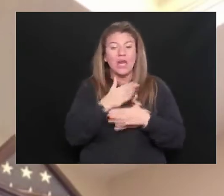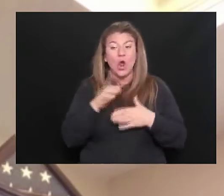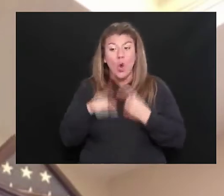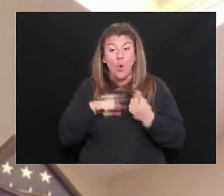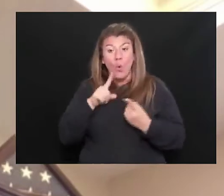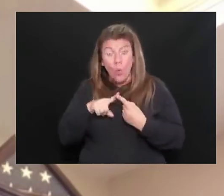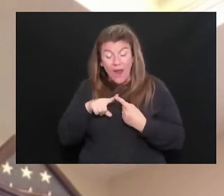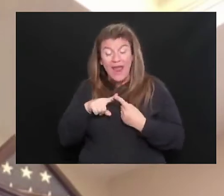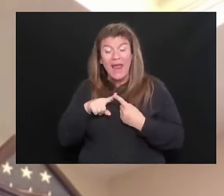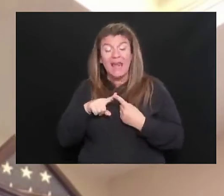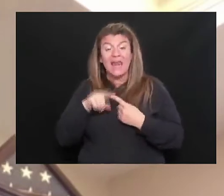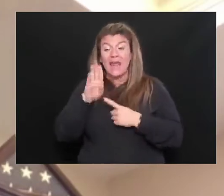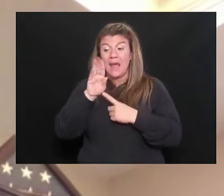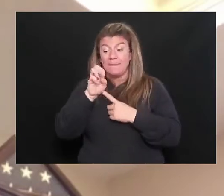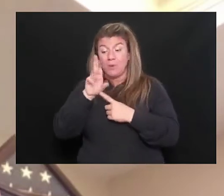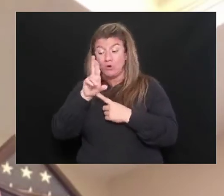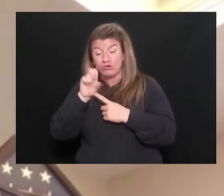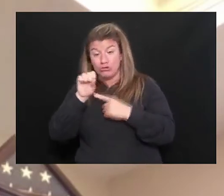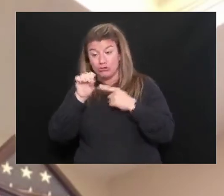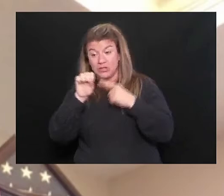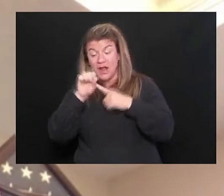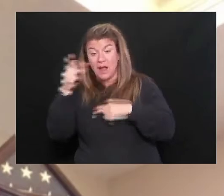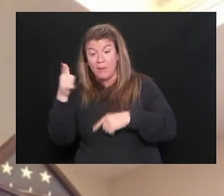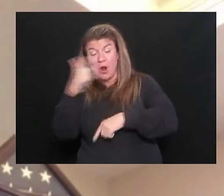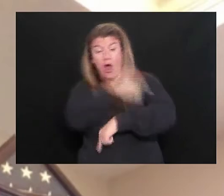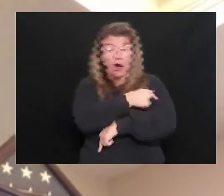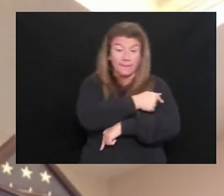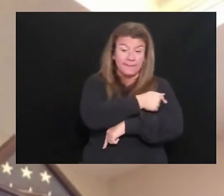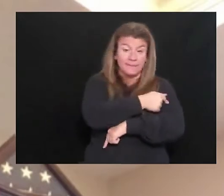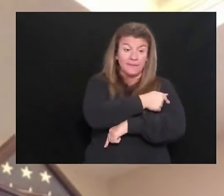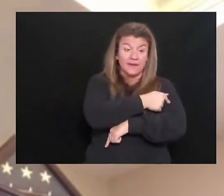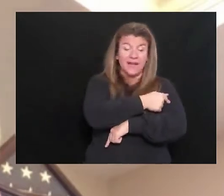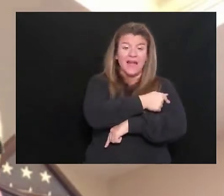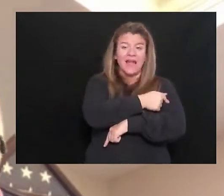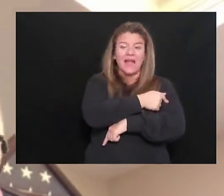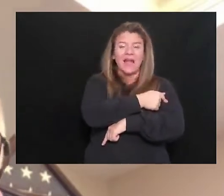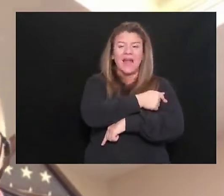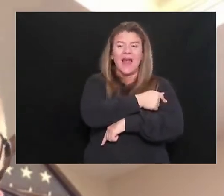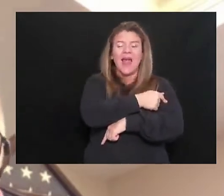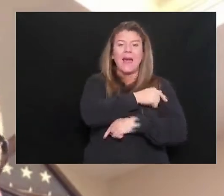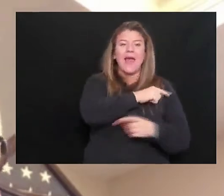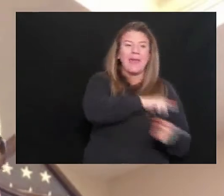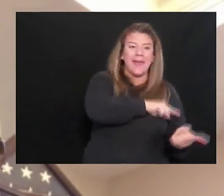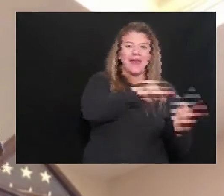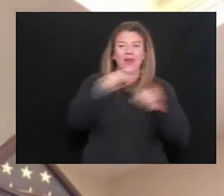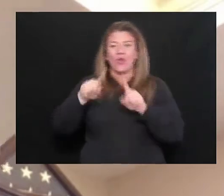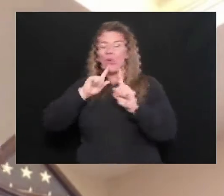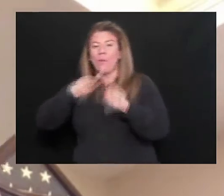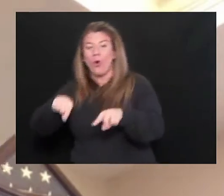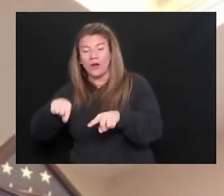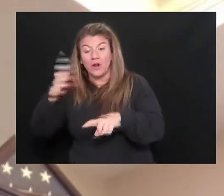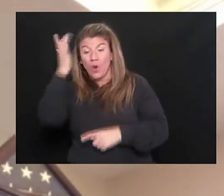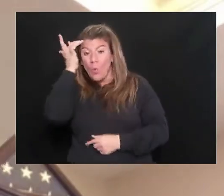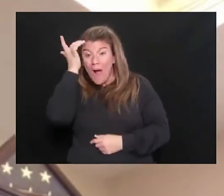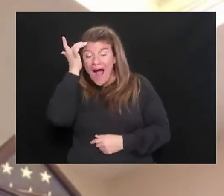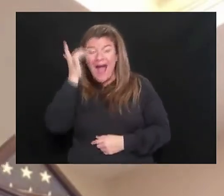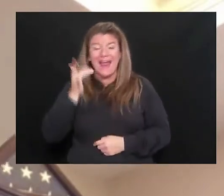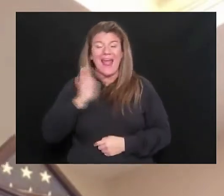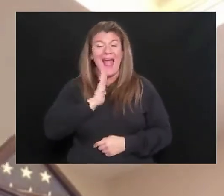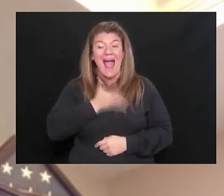those booster doses get put in an arm and when they get reported, because our